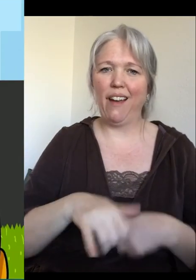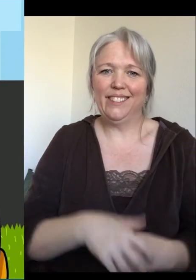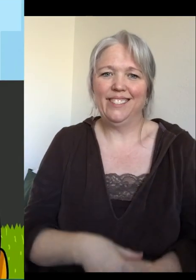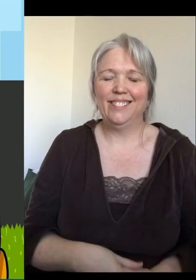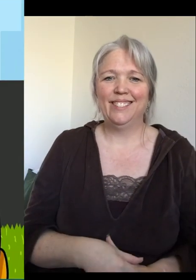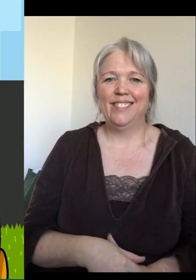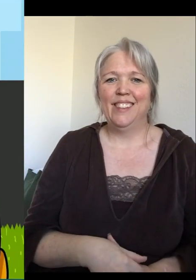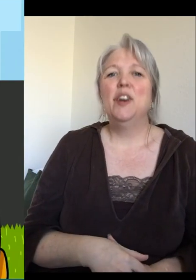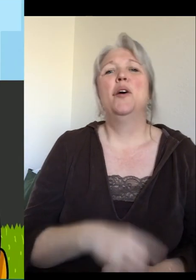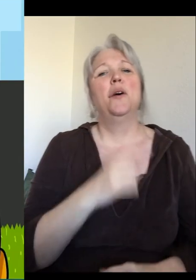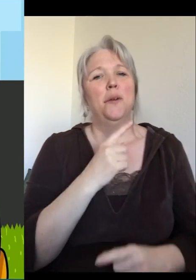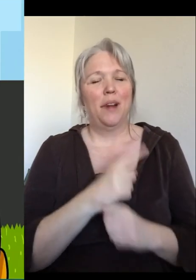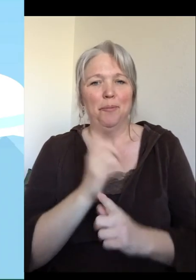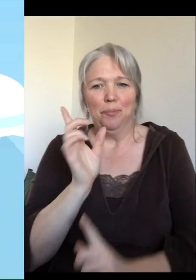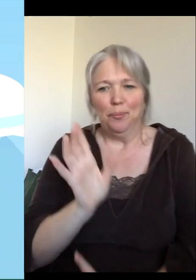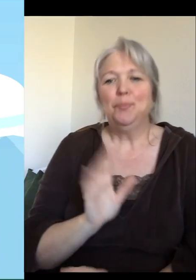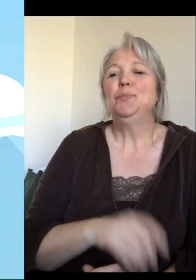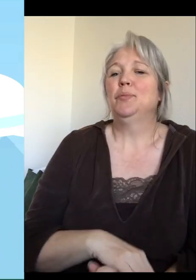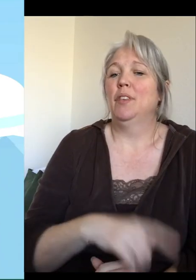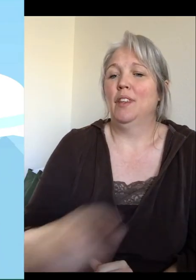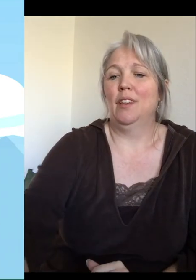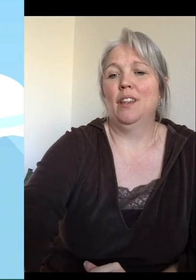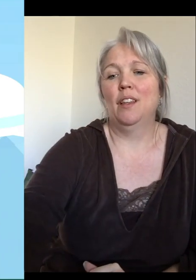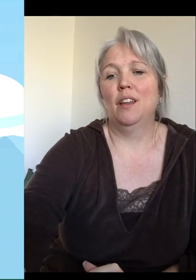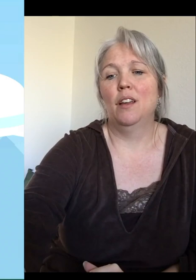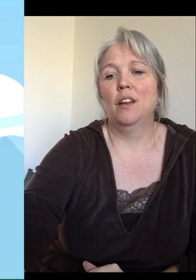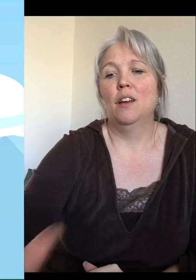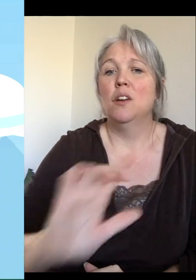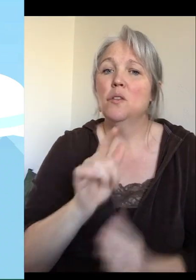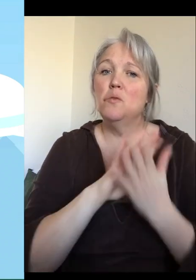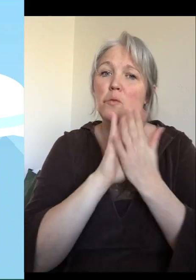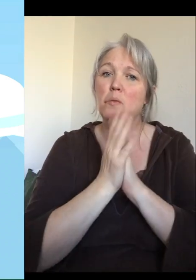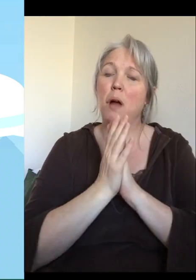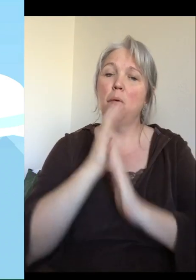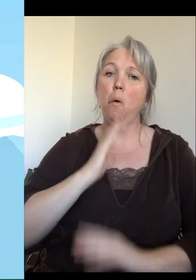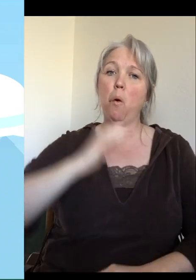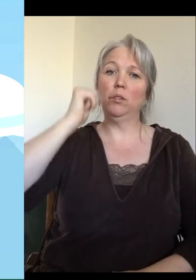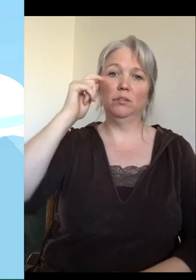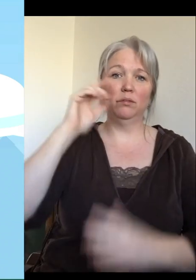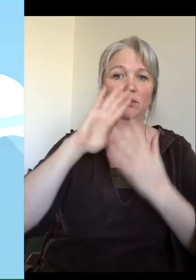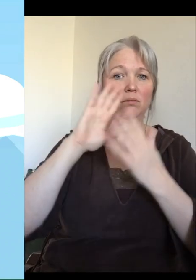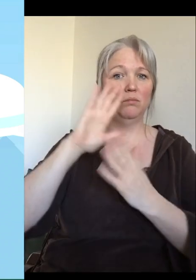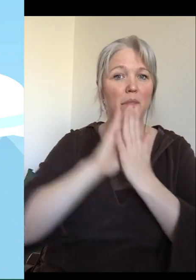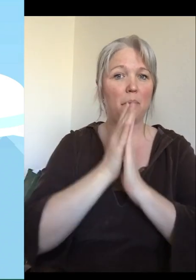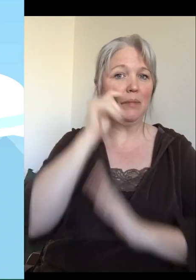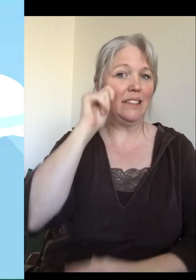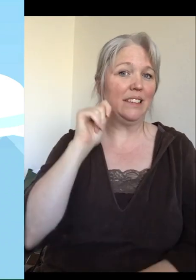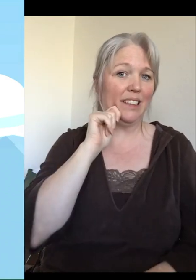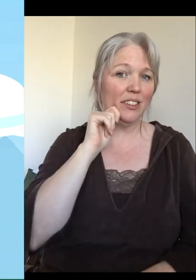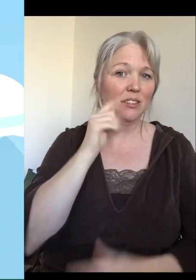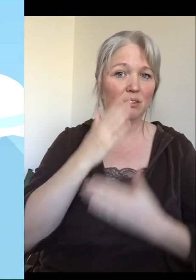Oh, right. As you approach puberty, some of your body systems kick into high gear.